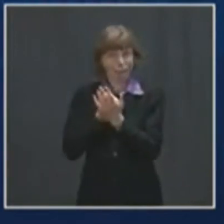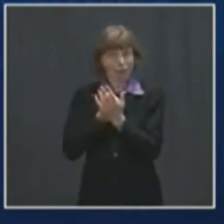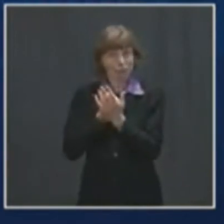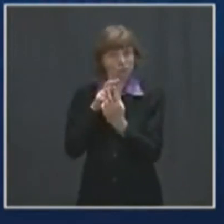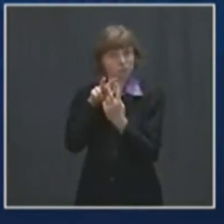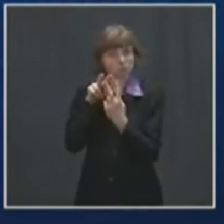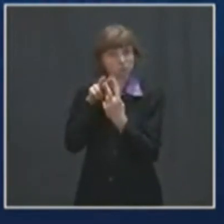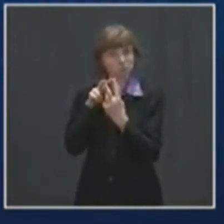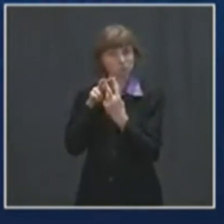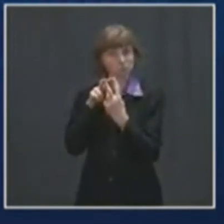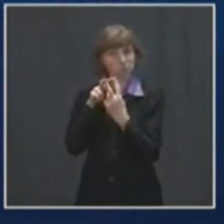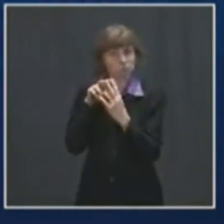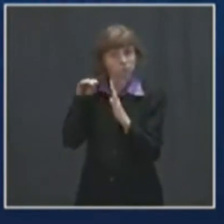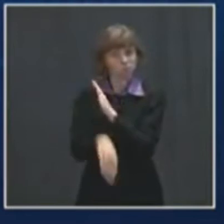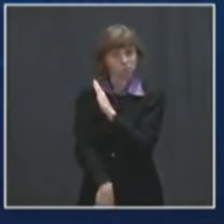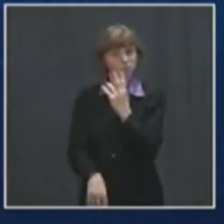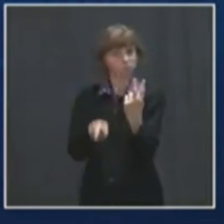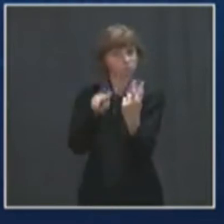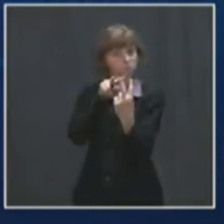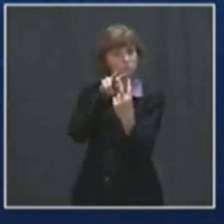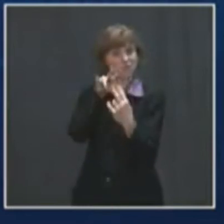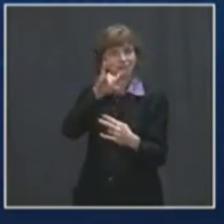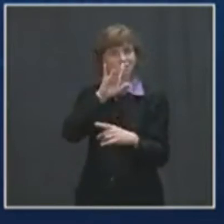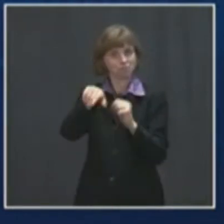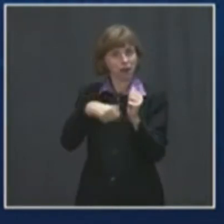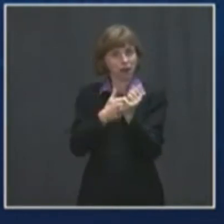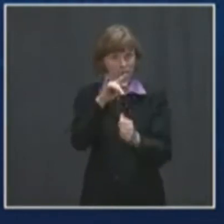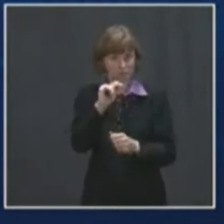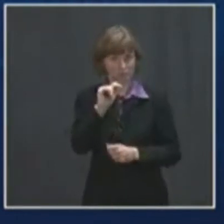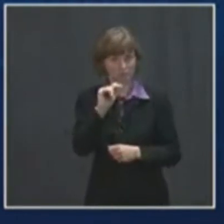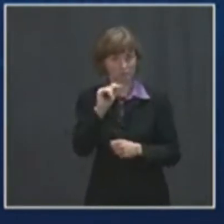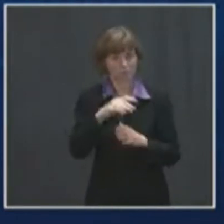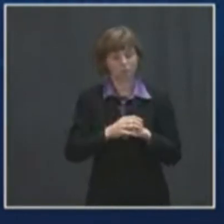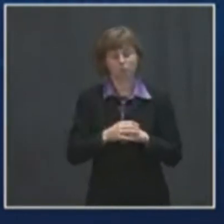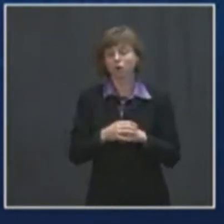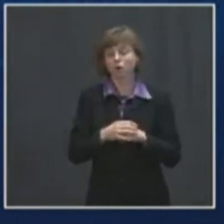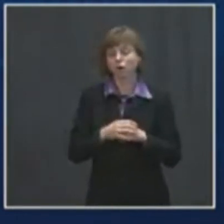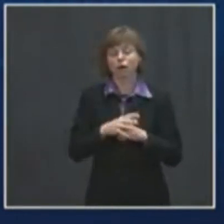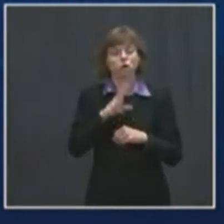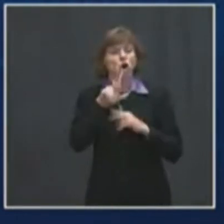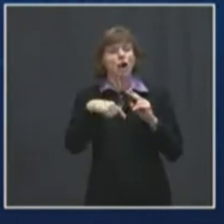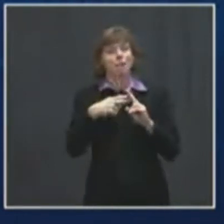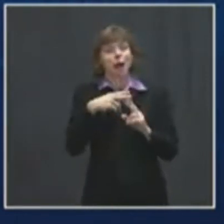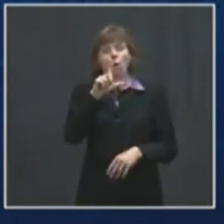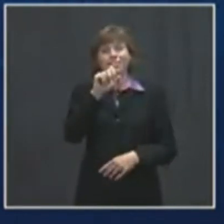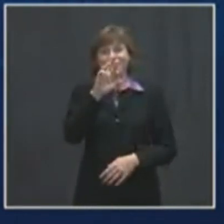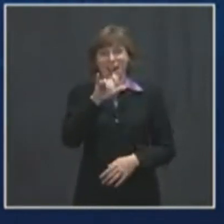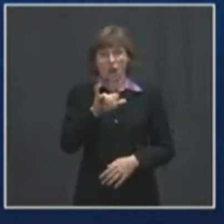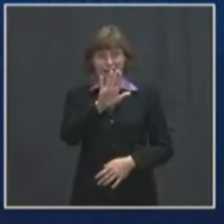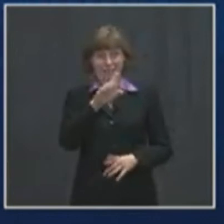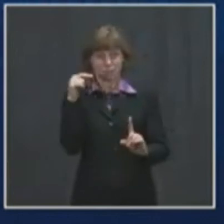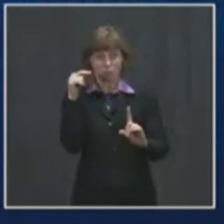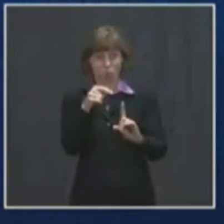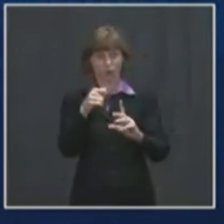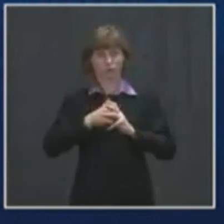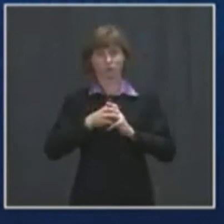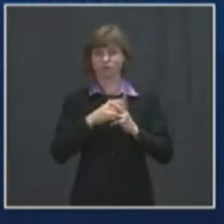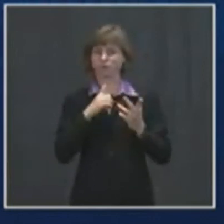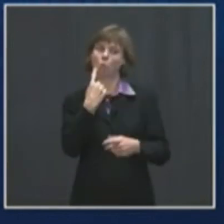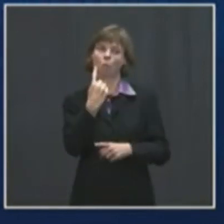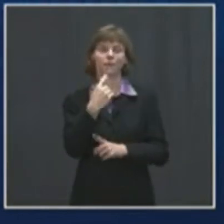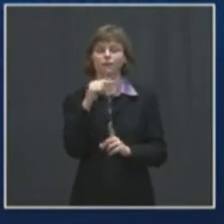pain that it has engendered behind us. With respect to Larry's point, I mean, one thing is just wrong, which is